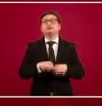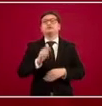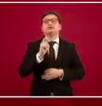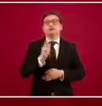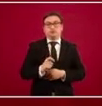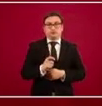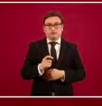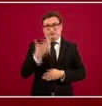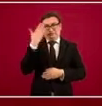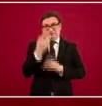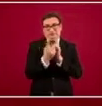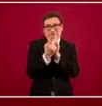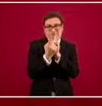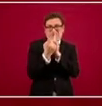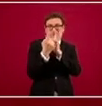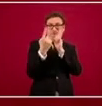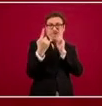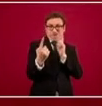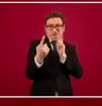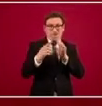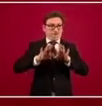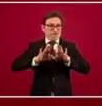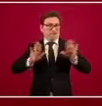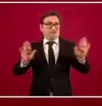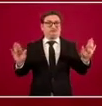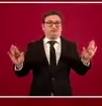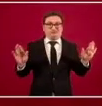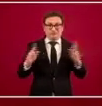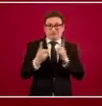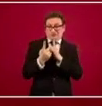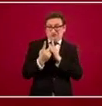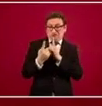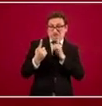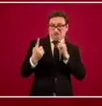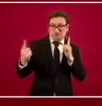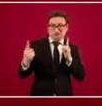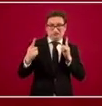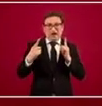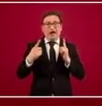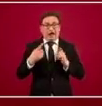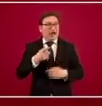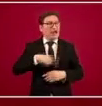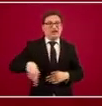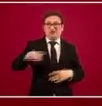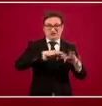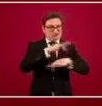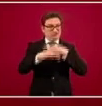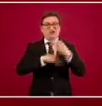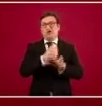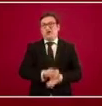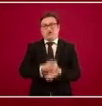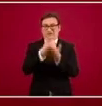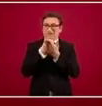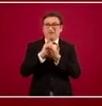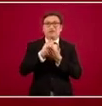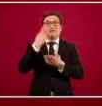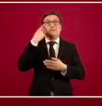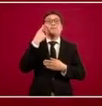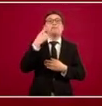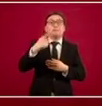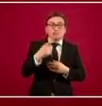other important element is safe distance. If we all keep our safe distance, this will